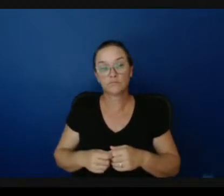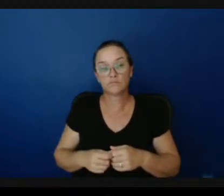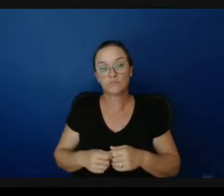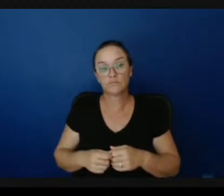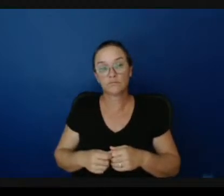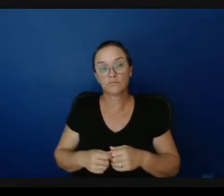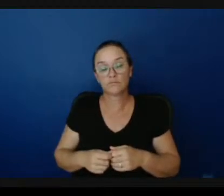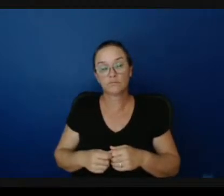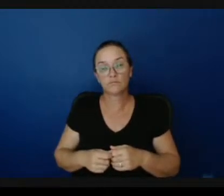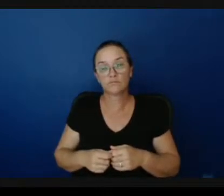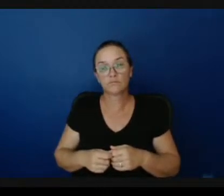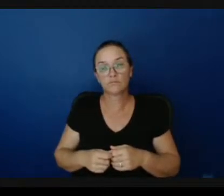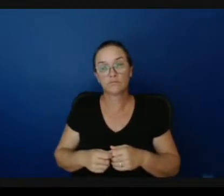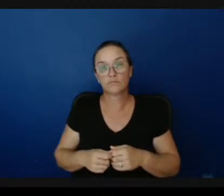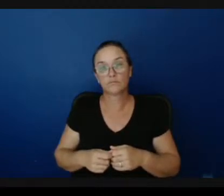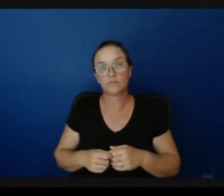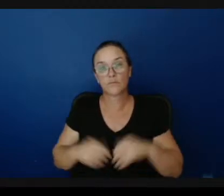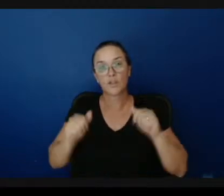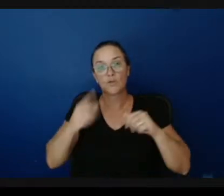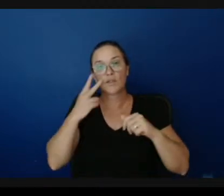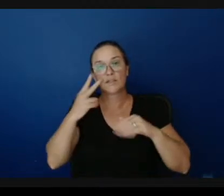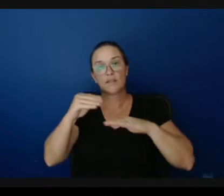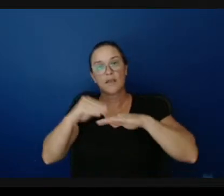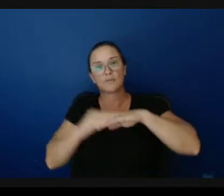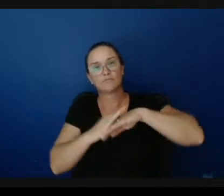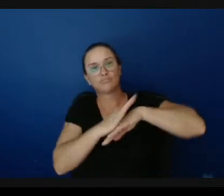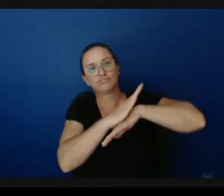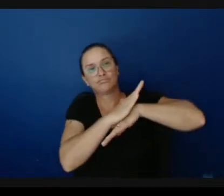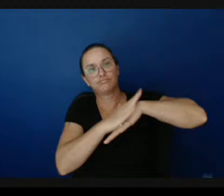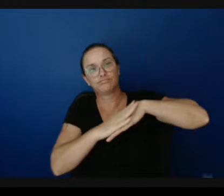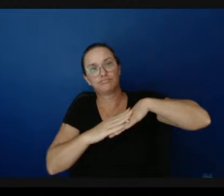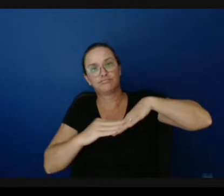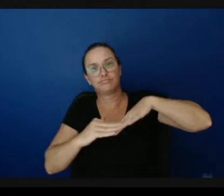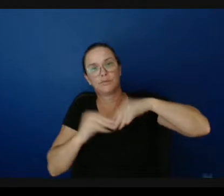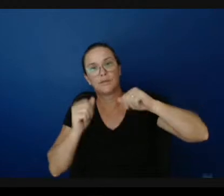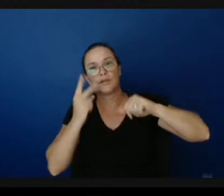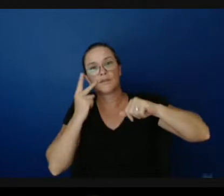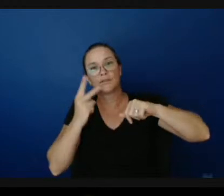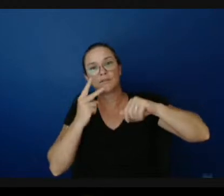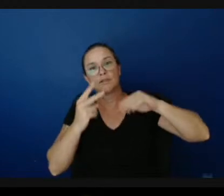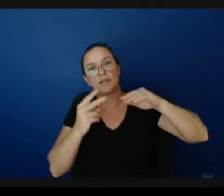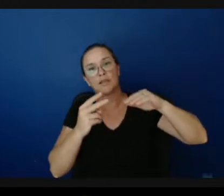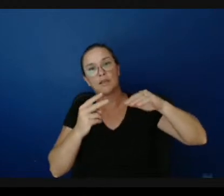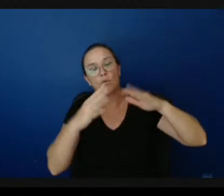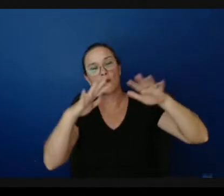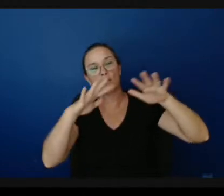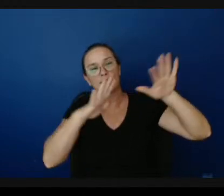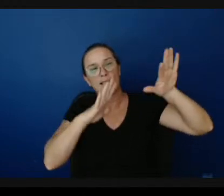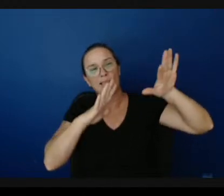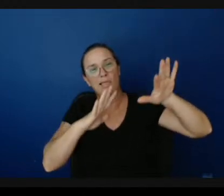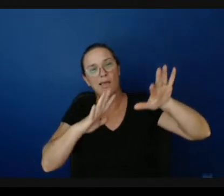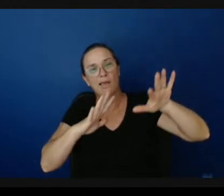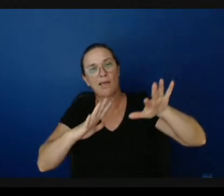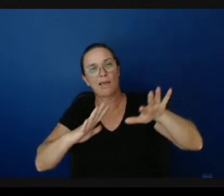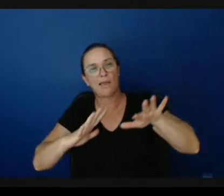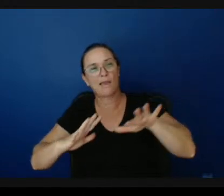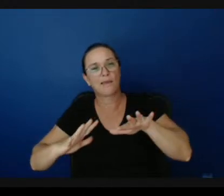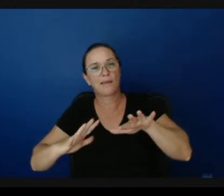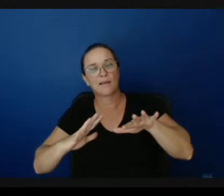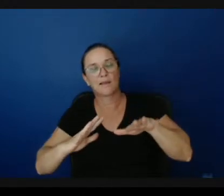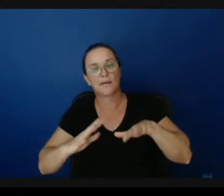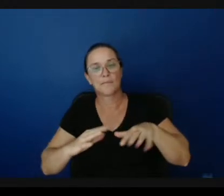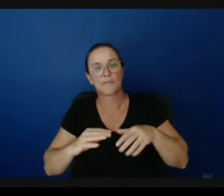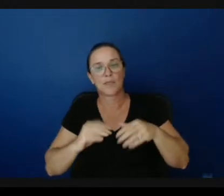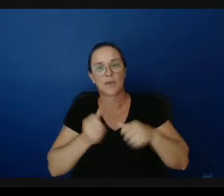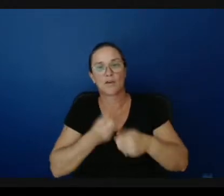only the tephra across the crater wall there, you see some of these cracks, right, where it's slumping and sliding down. We see similar things